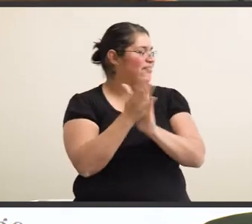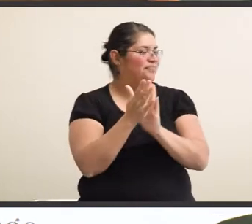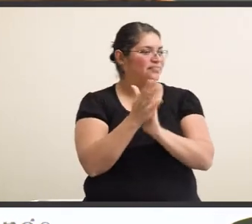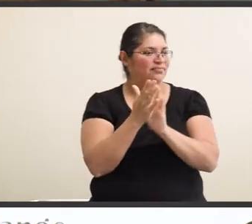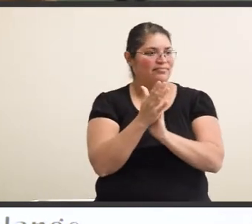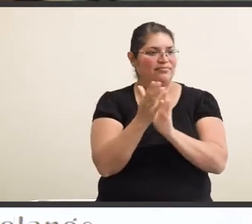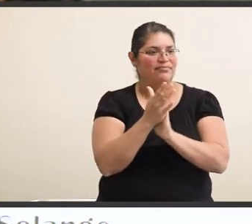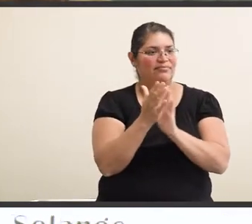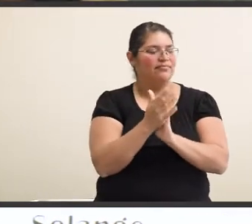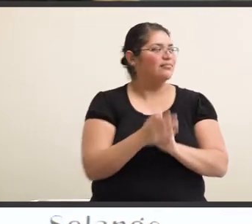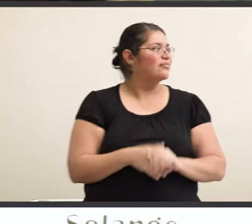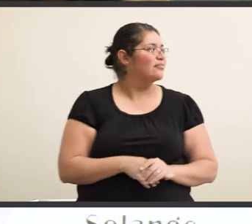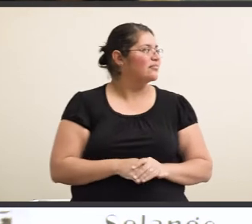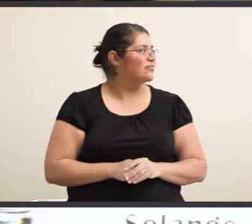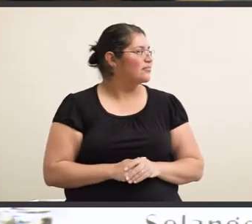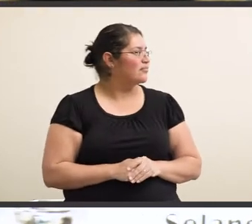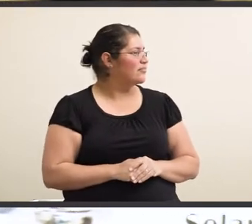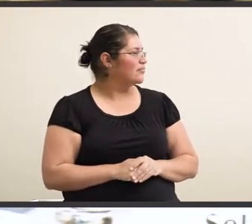Thank you.